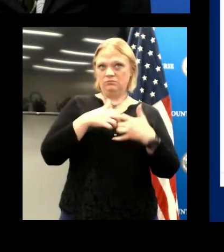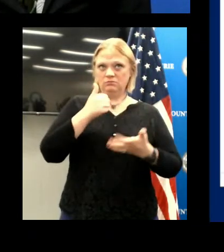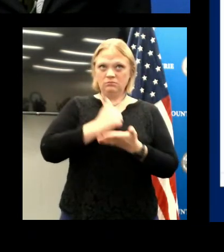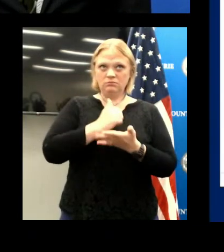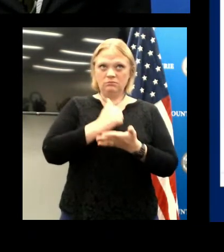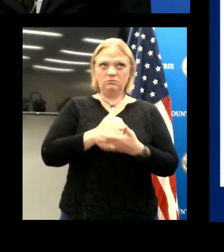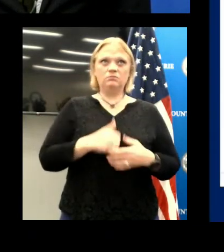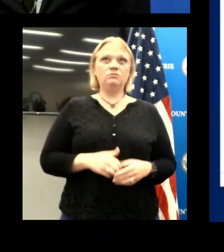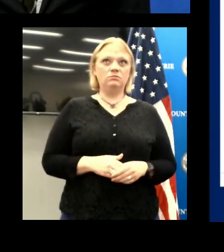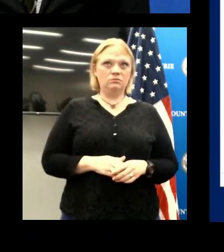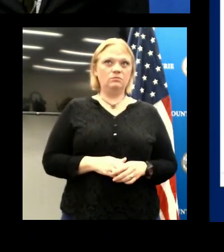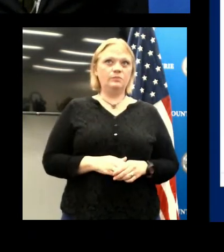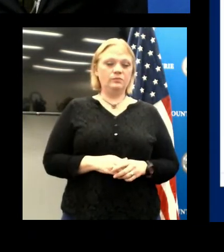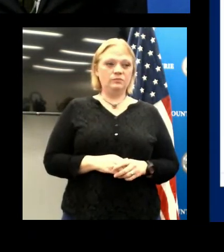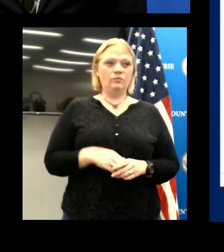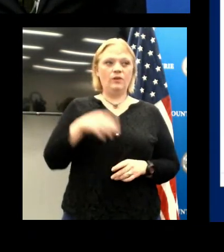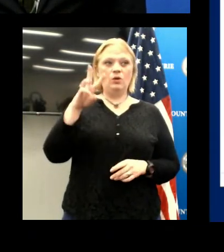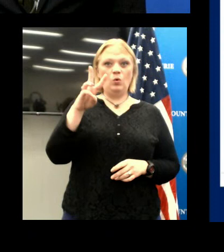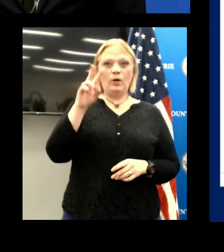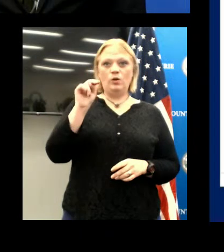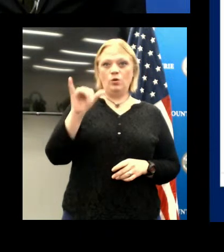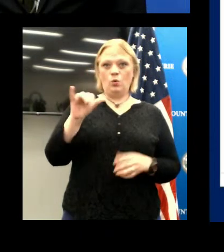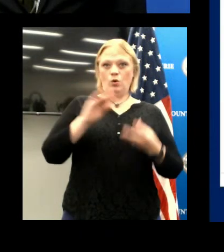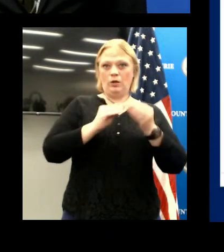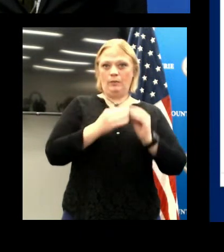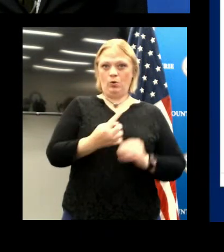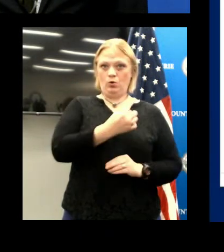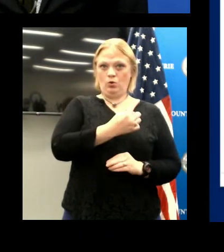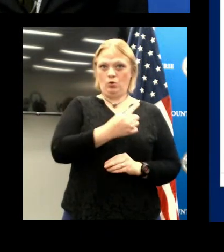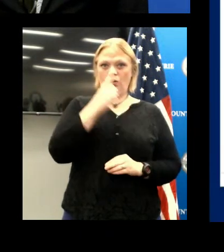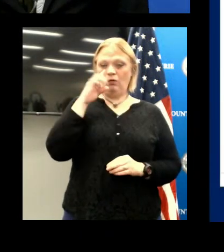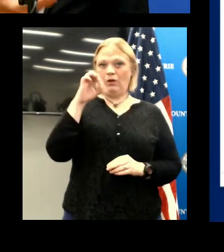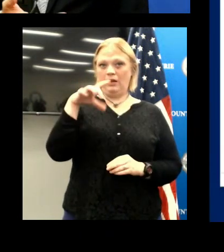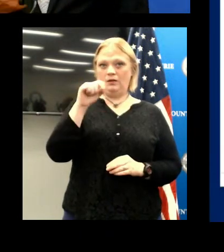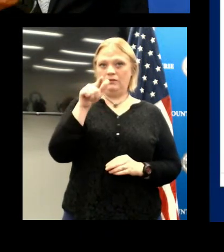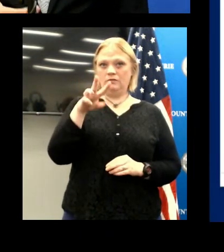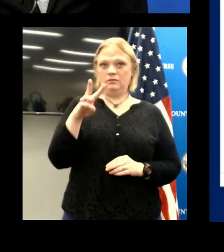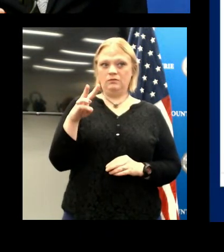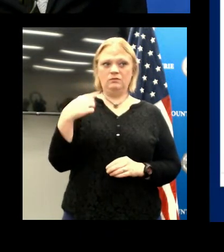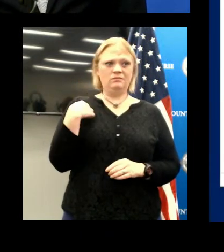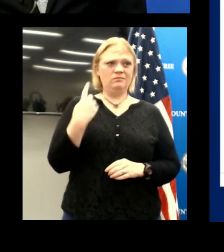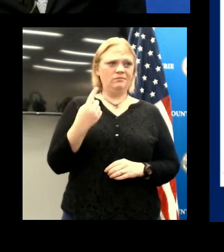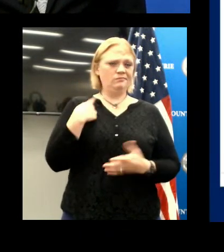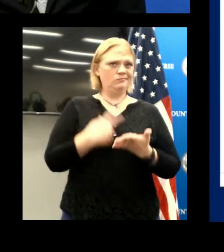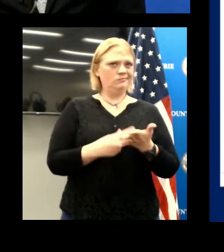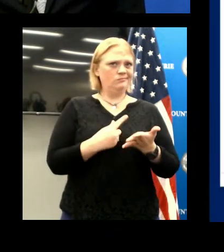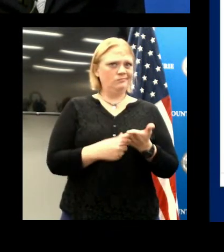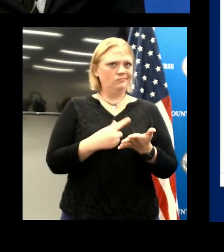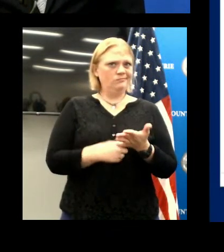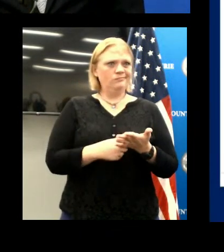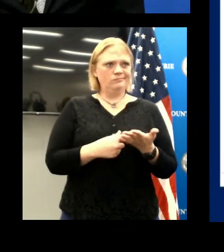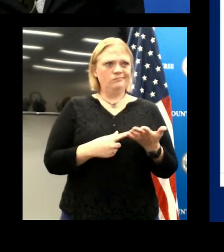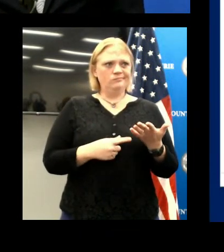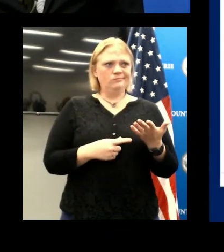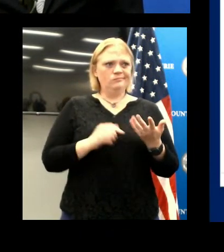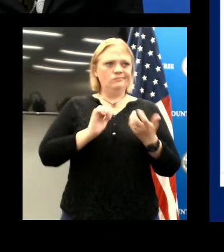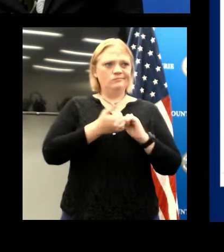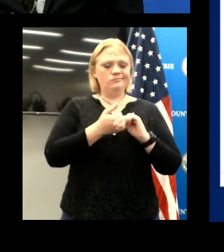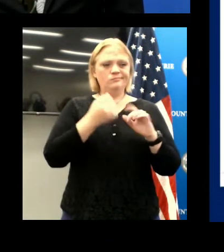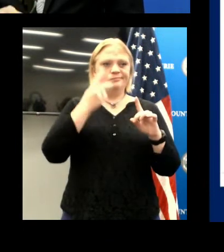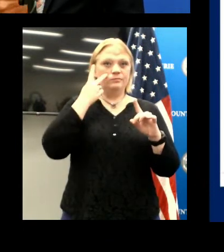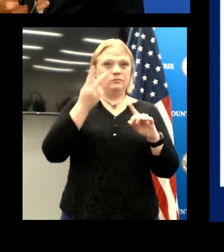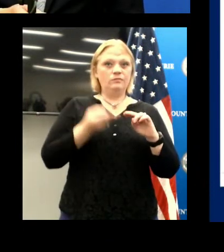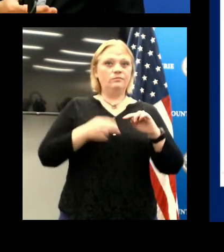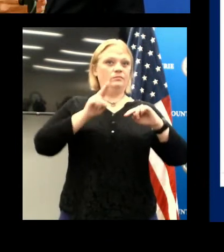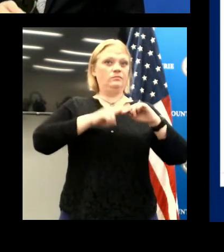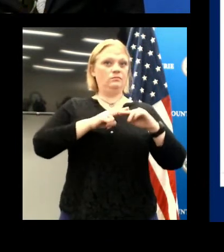is Western New York's numbers for October 26th. We've been talking about this for some time now, about how we're seeing an